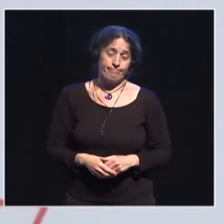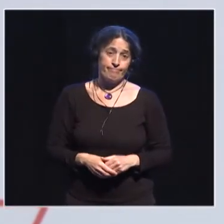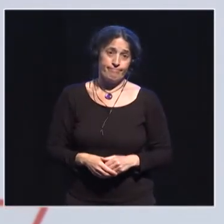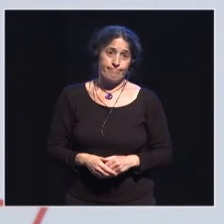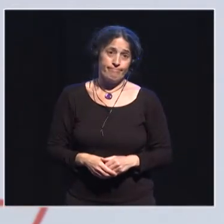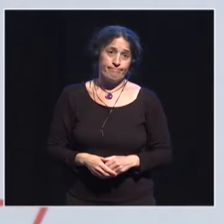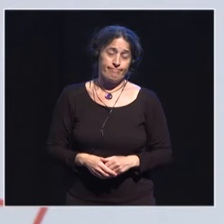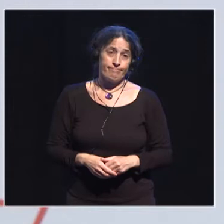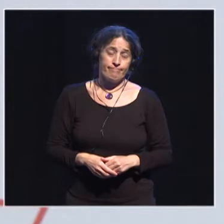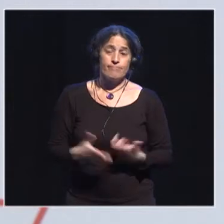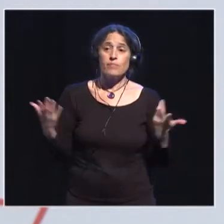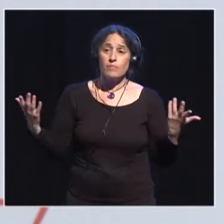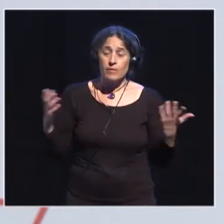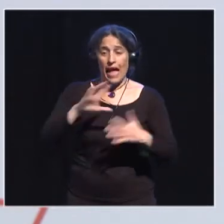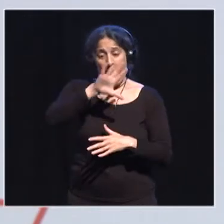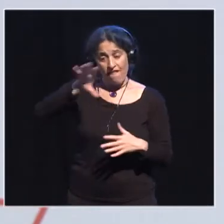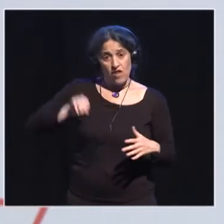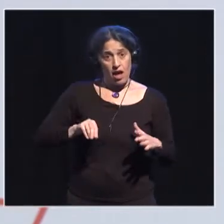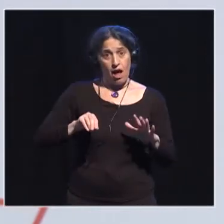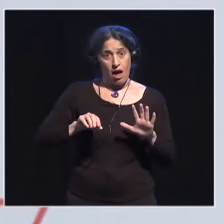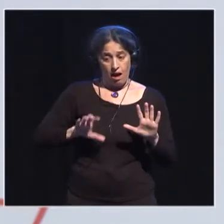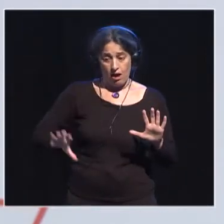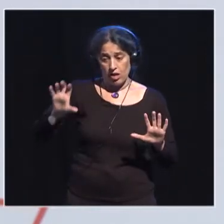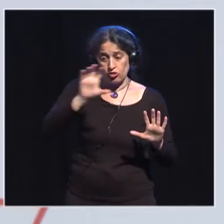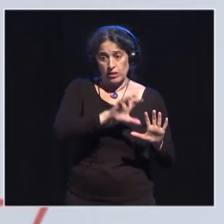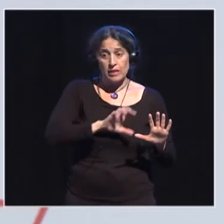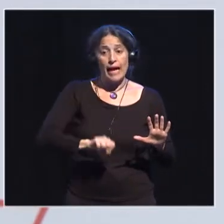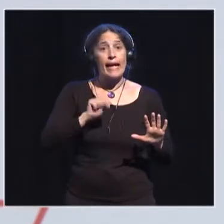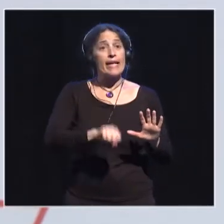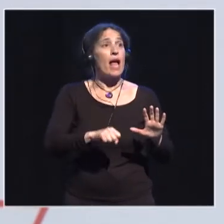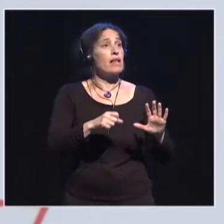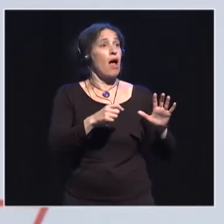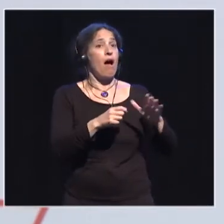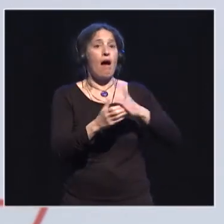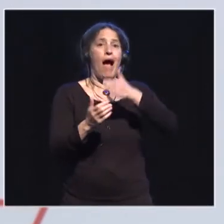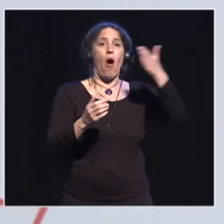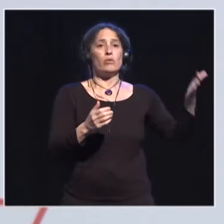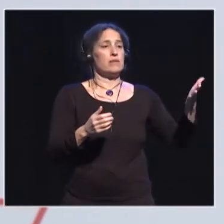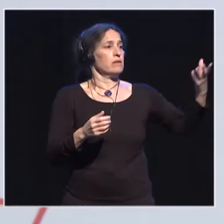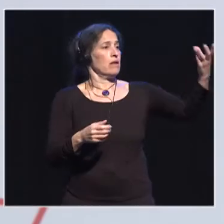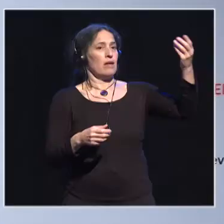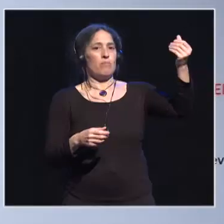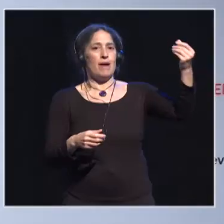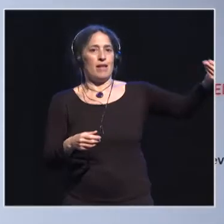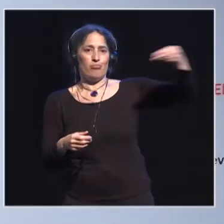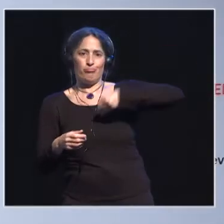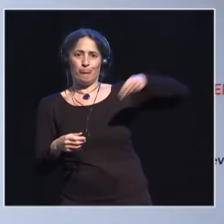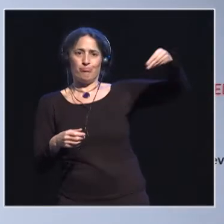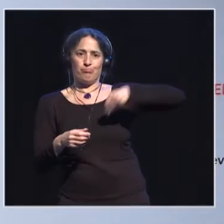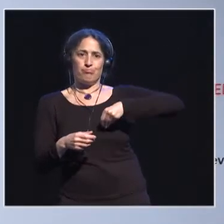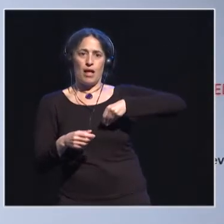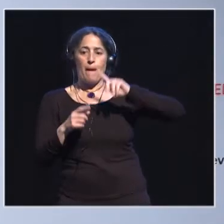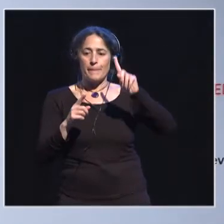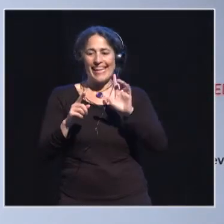investment from outside the continent, and less open to investments and cooperation from a neighboring country within the continent. So this is also